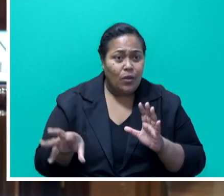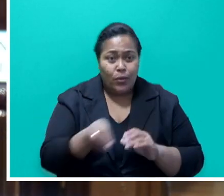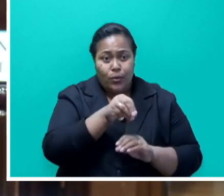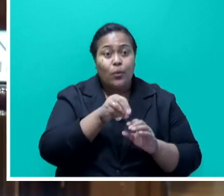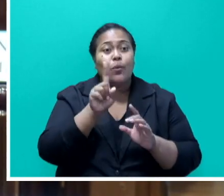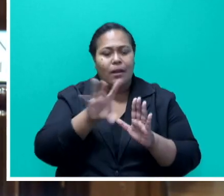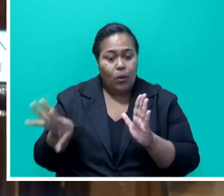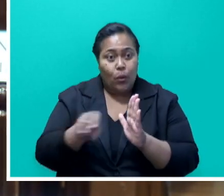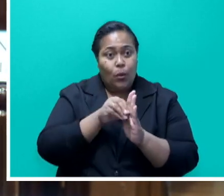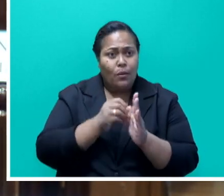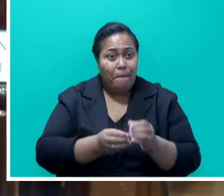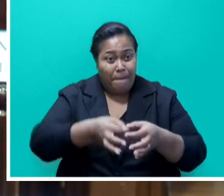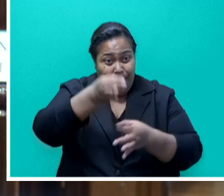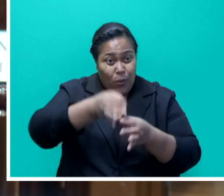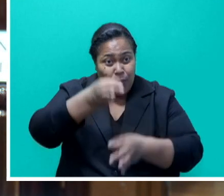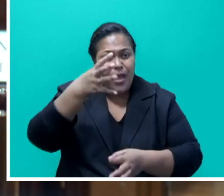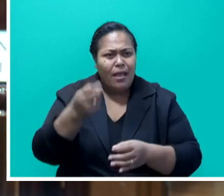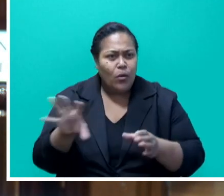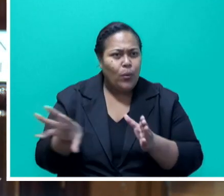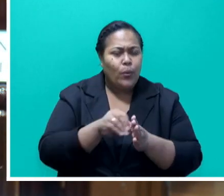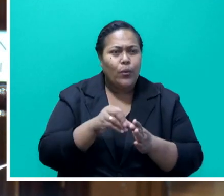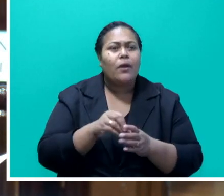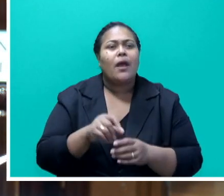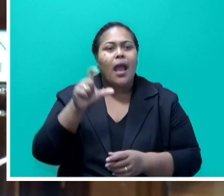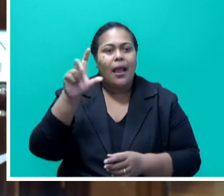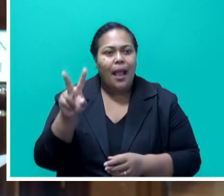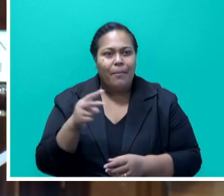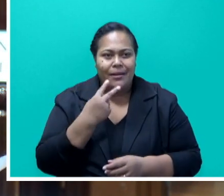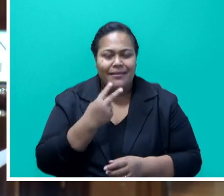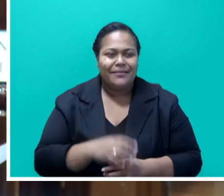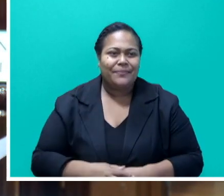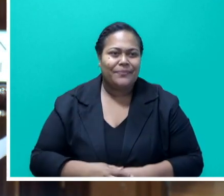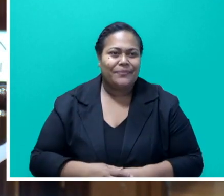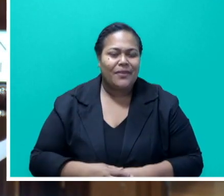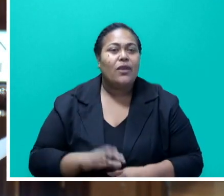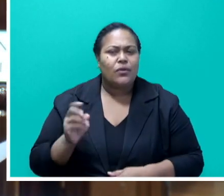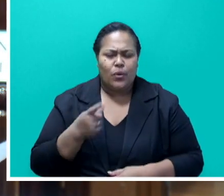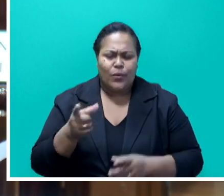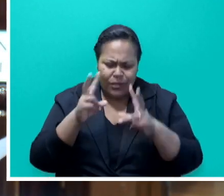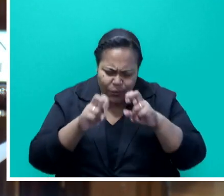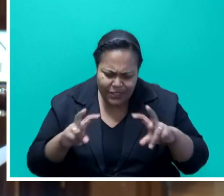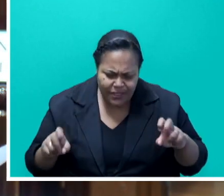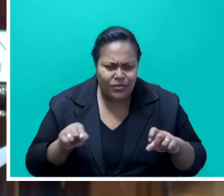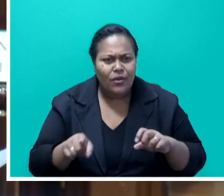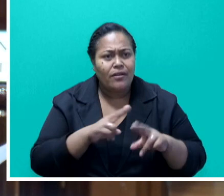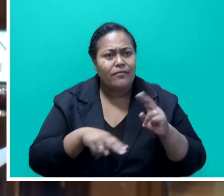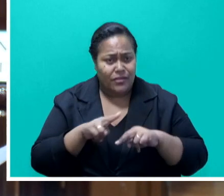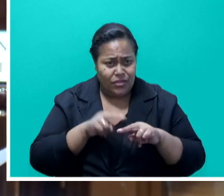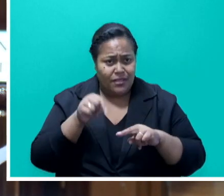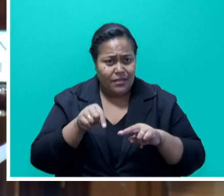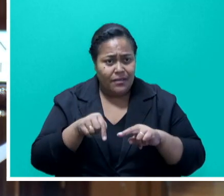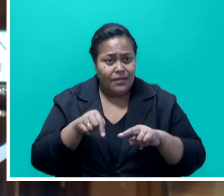Fiji's bamboo working group is researching on the properties of bamboo from an engineering perspective to see